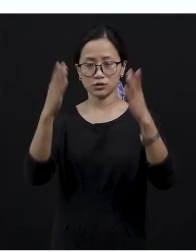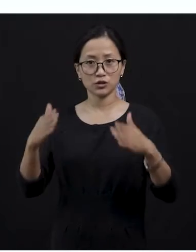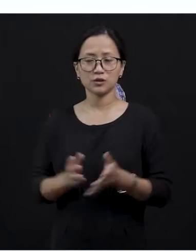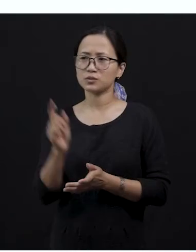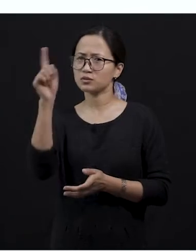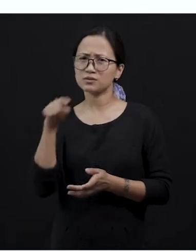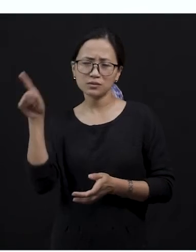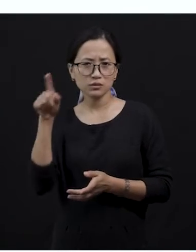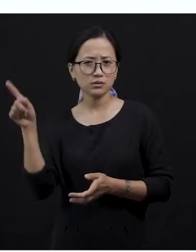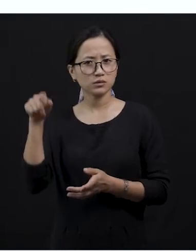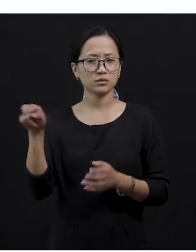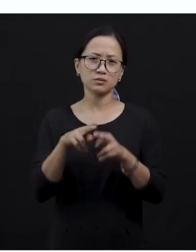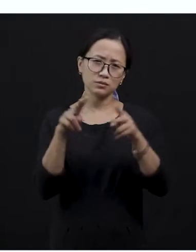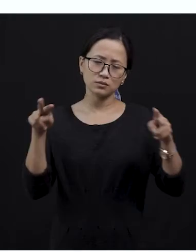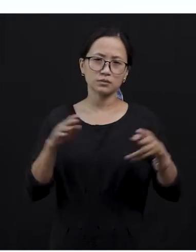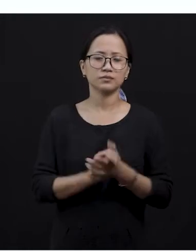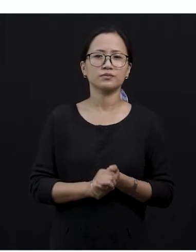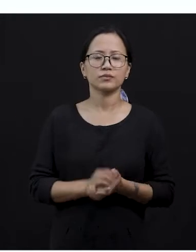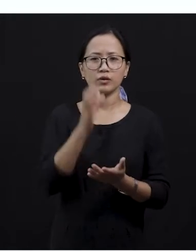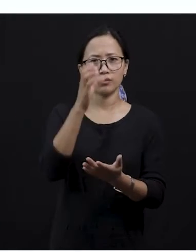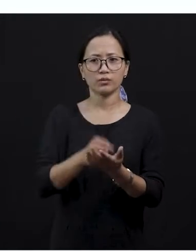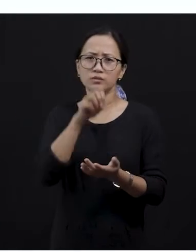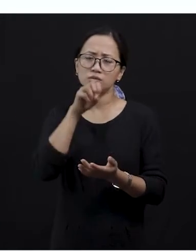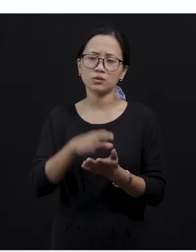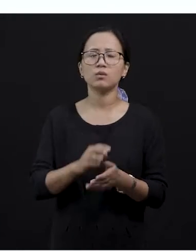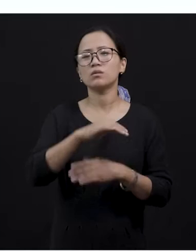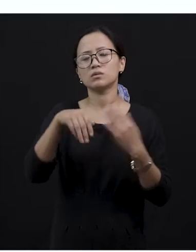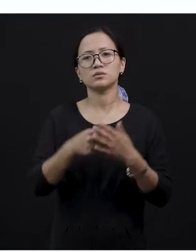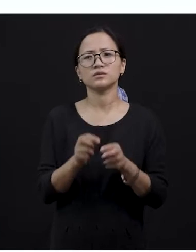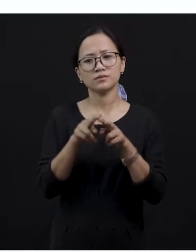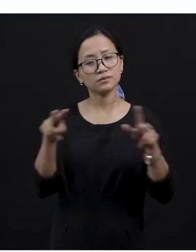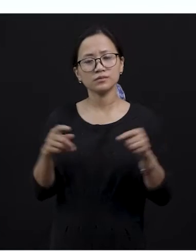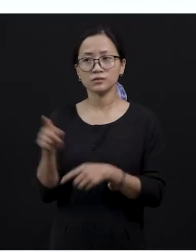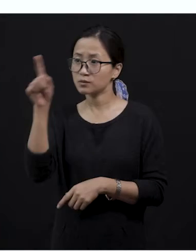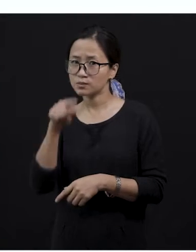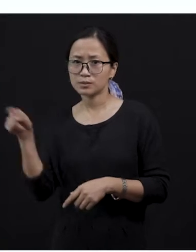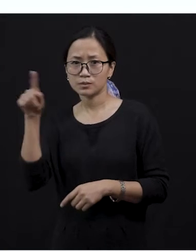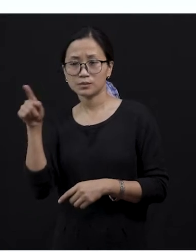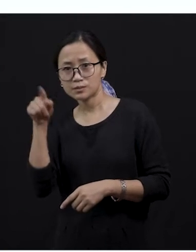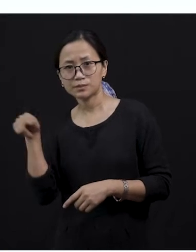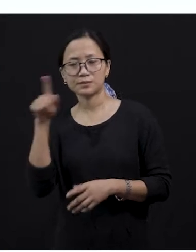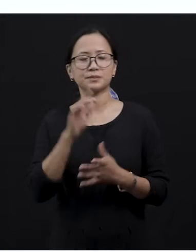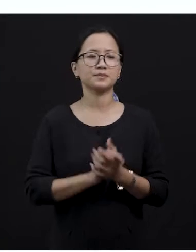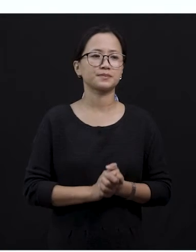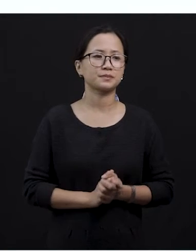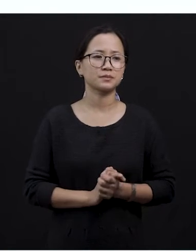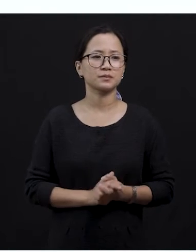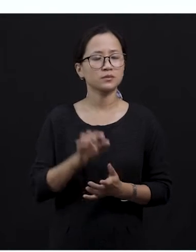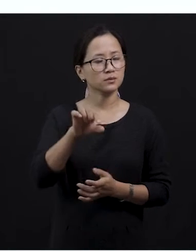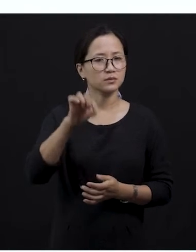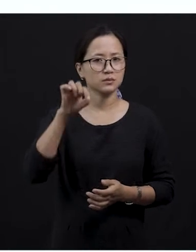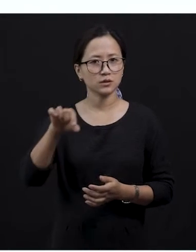shapes. Okay, flowers, bottles, they have their own definite shape, isn't it? And let us try to